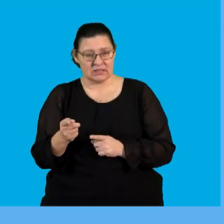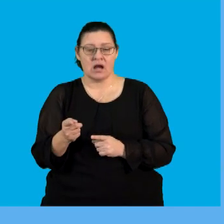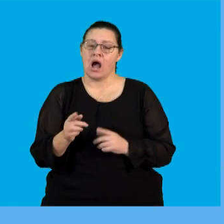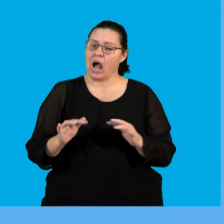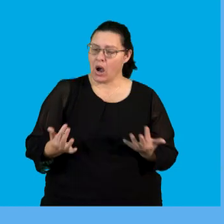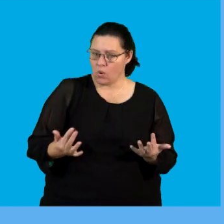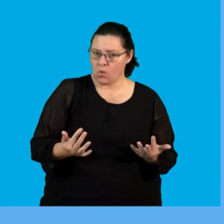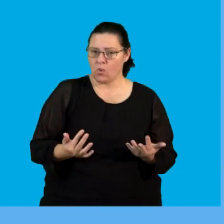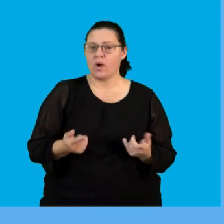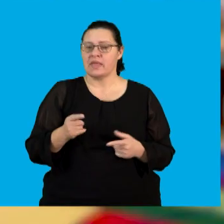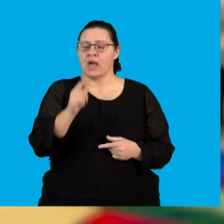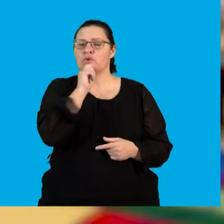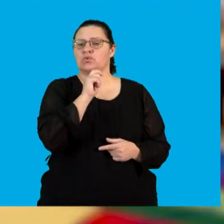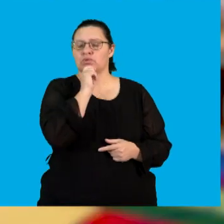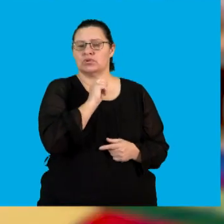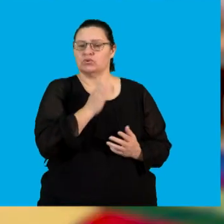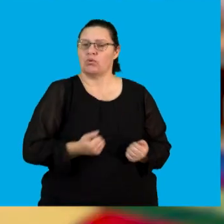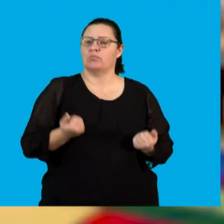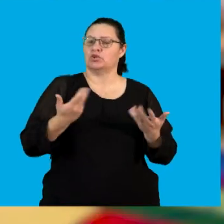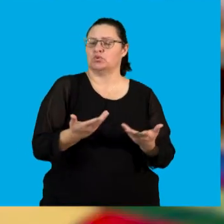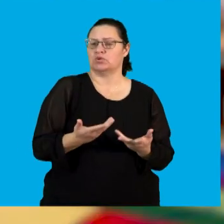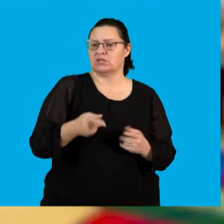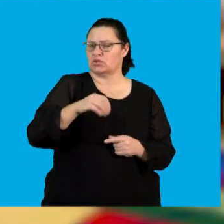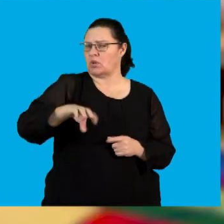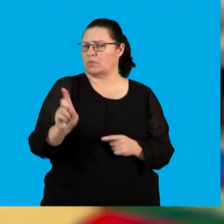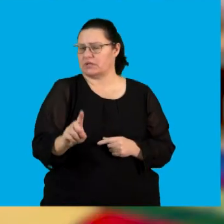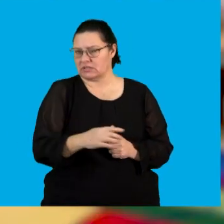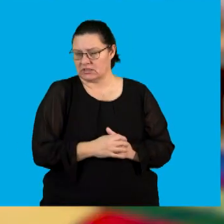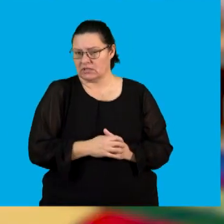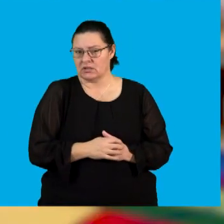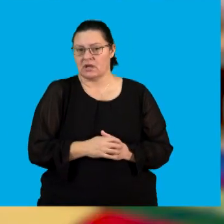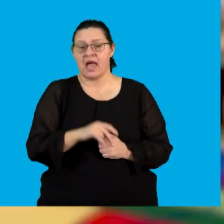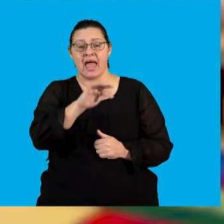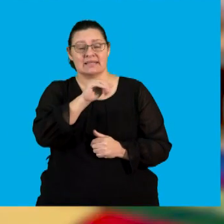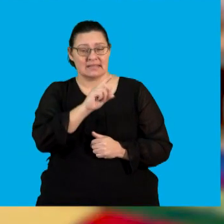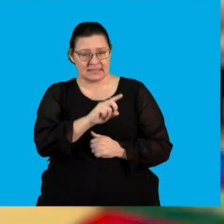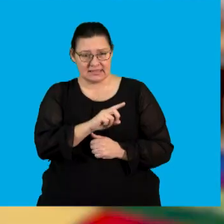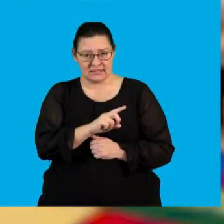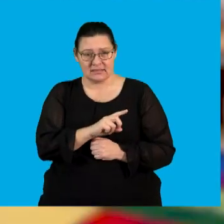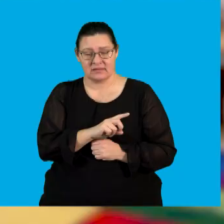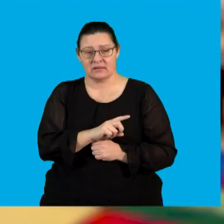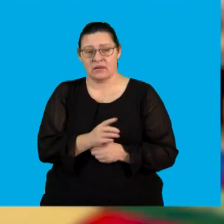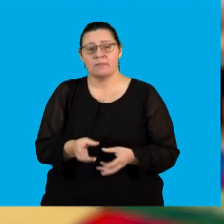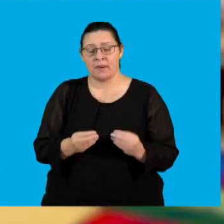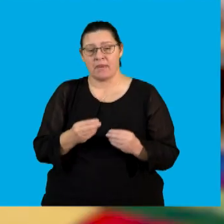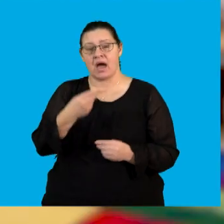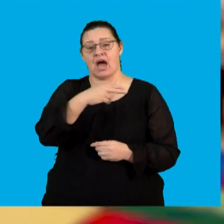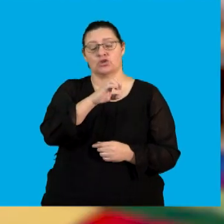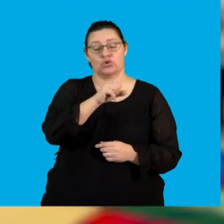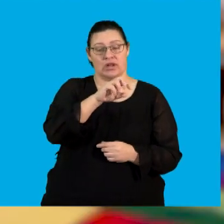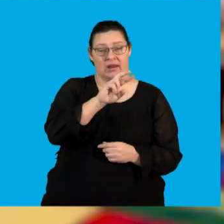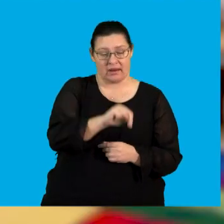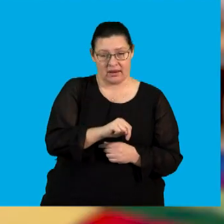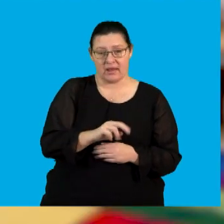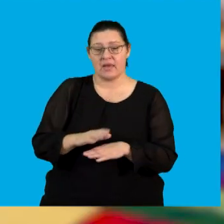these salts to be produced, what were they using in order to produce the salts? Remember, we're saying that an acid is going to donate a hydrogen,